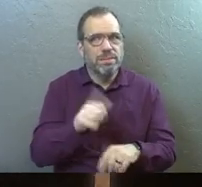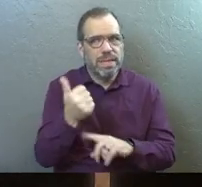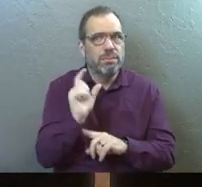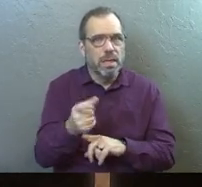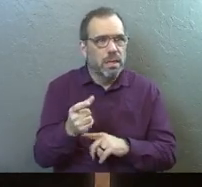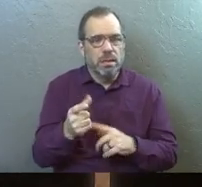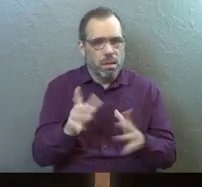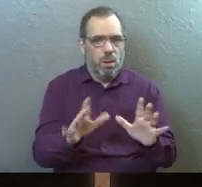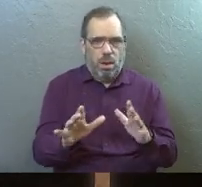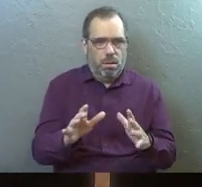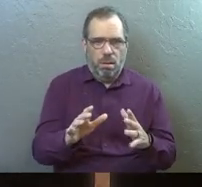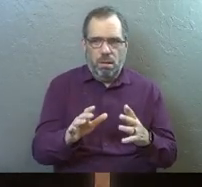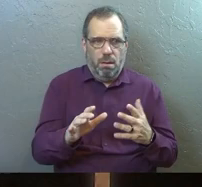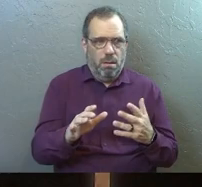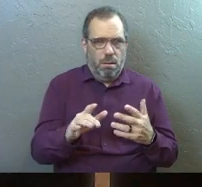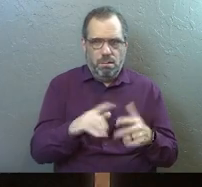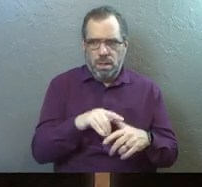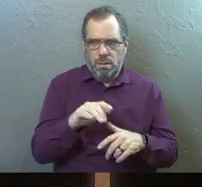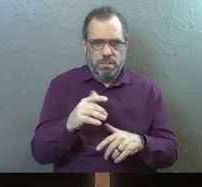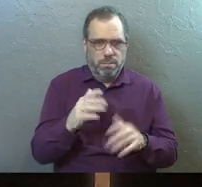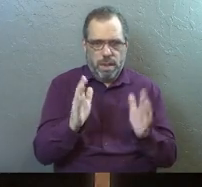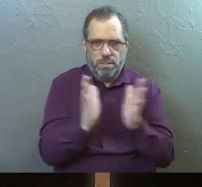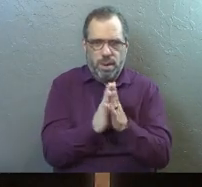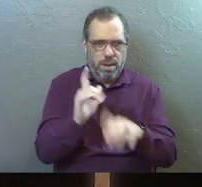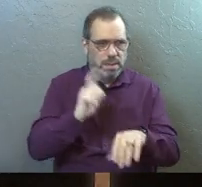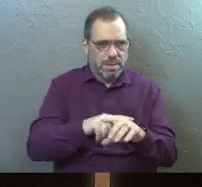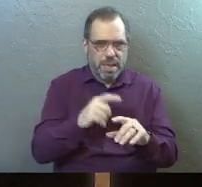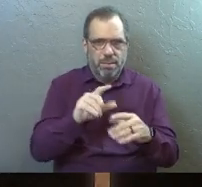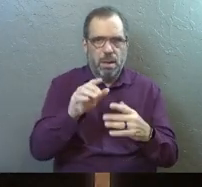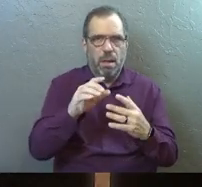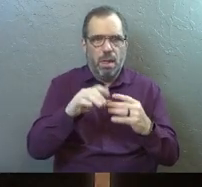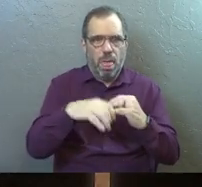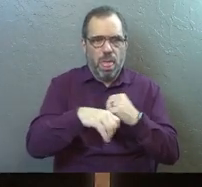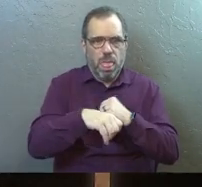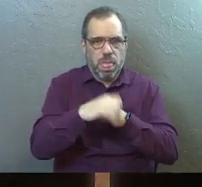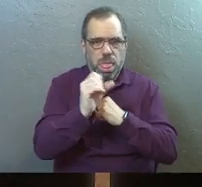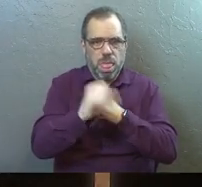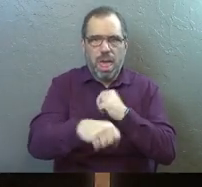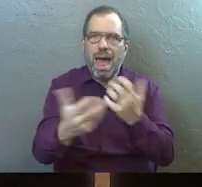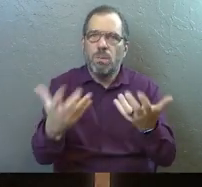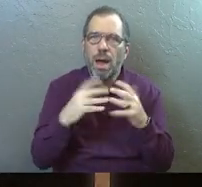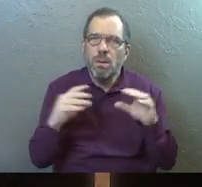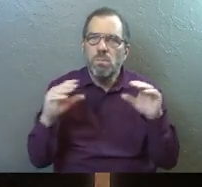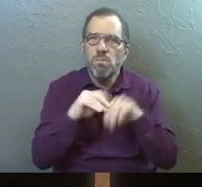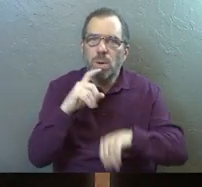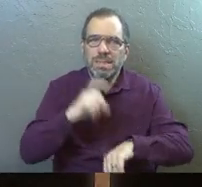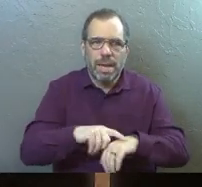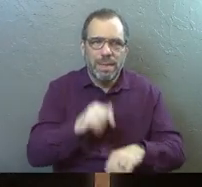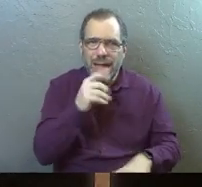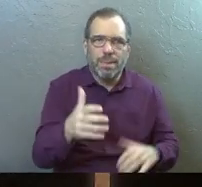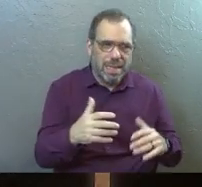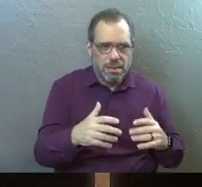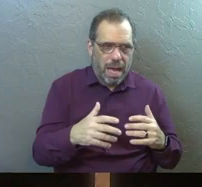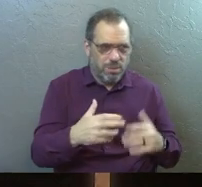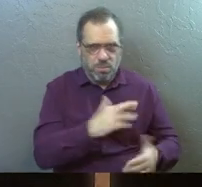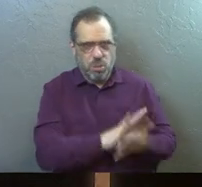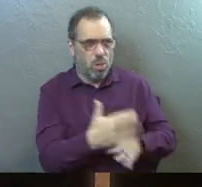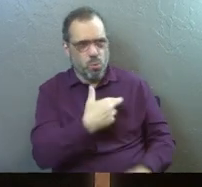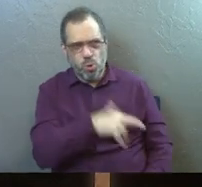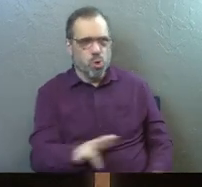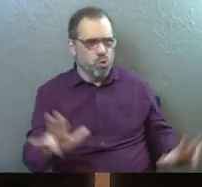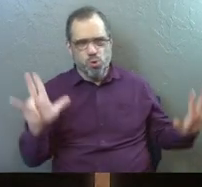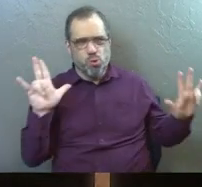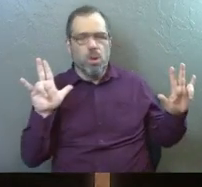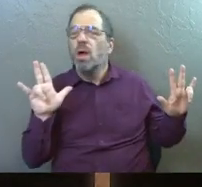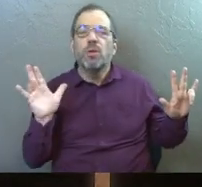enough. And then I remember when my prayer time got longer because I wanted it to be longer, not because I was trying to be a religious